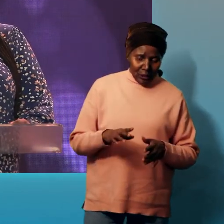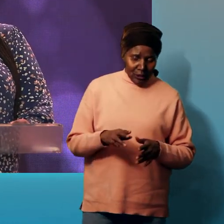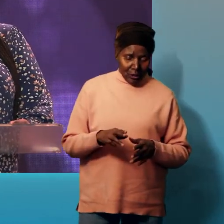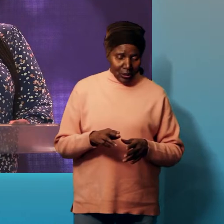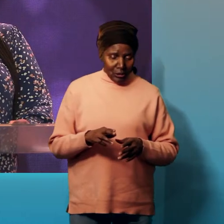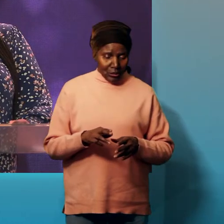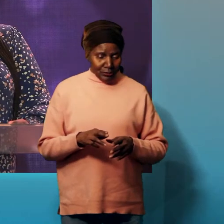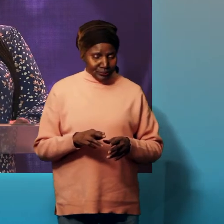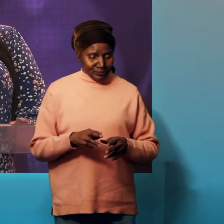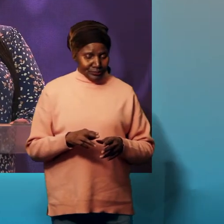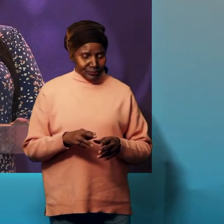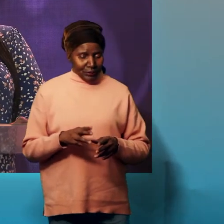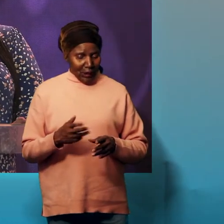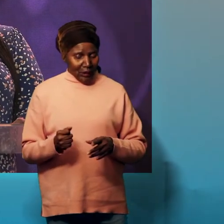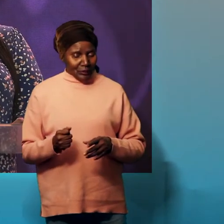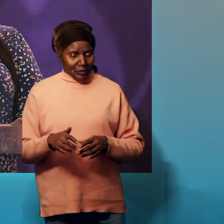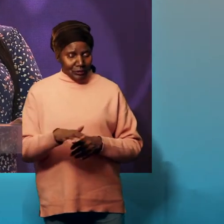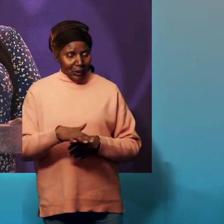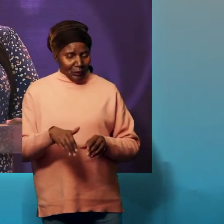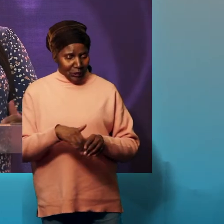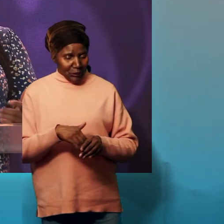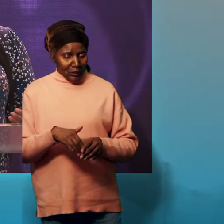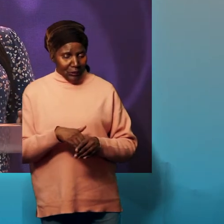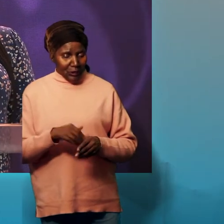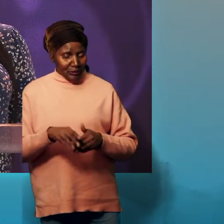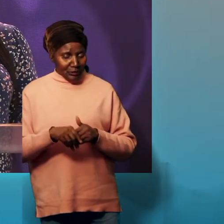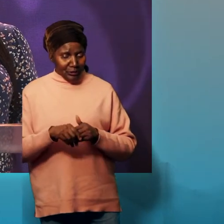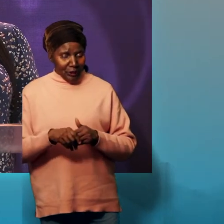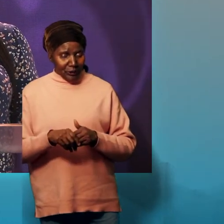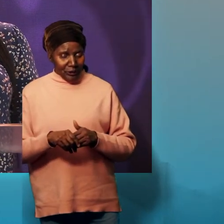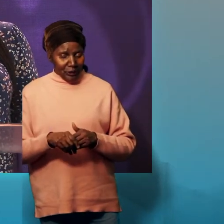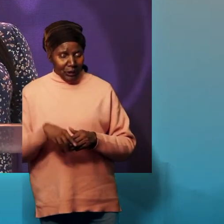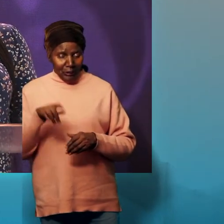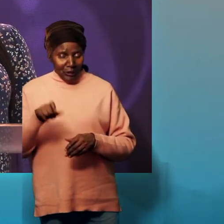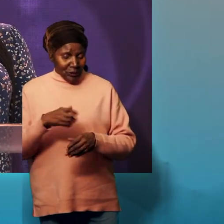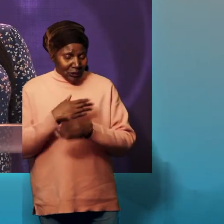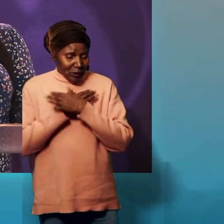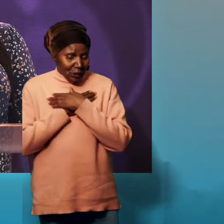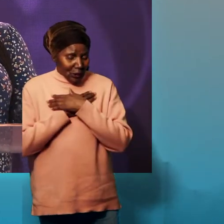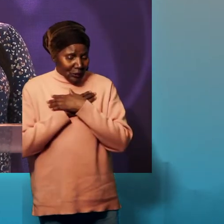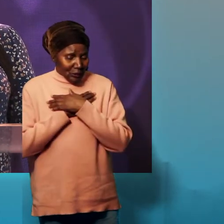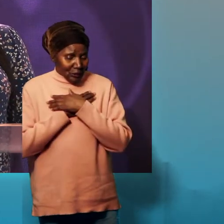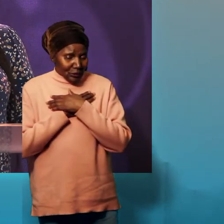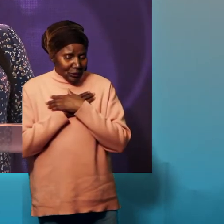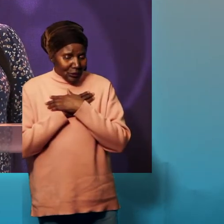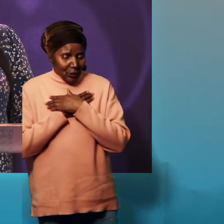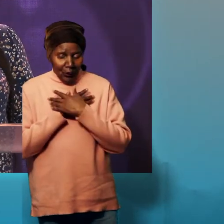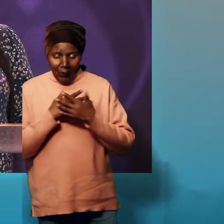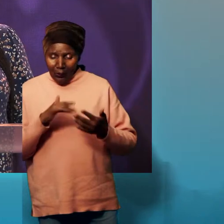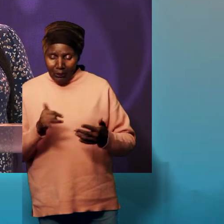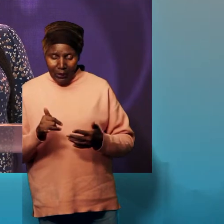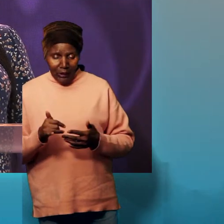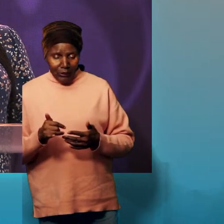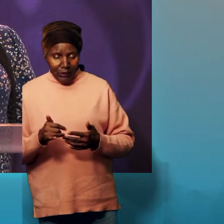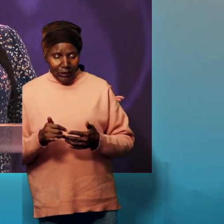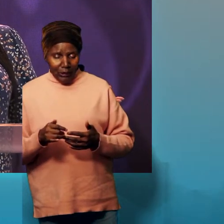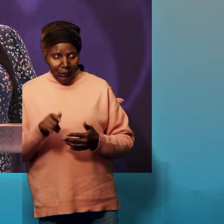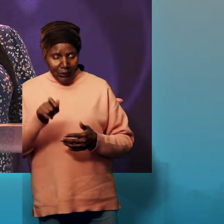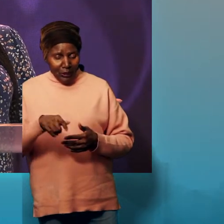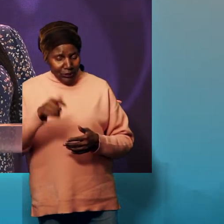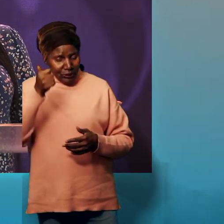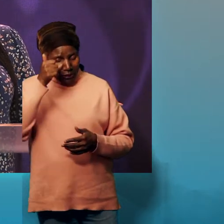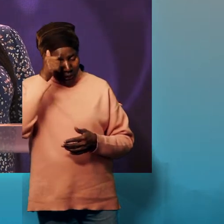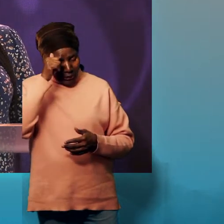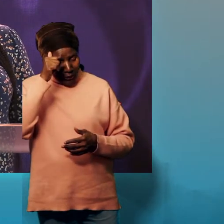friend, a family member, or just broken by the story of a celebrity who has done